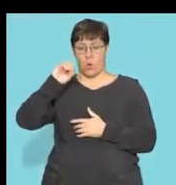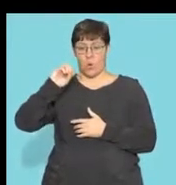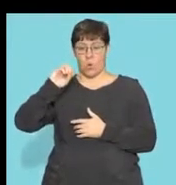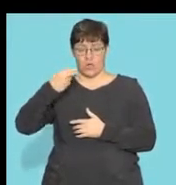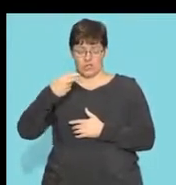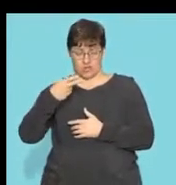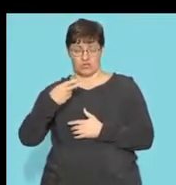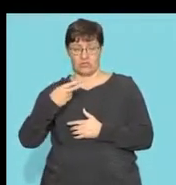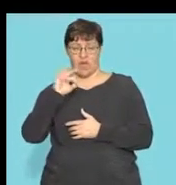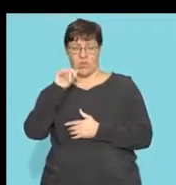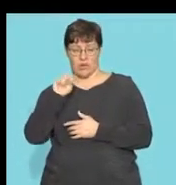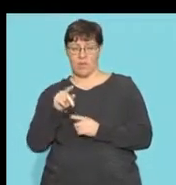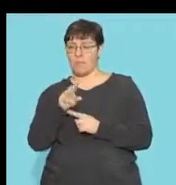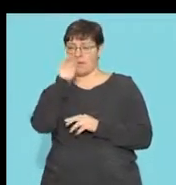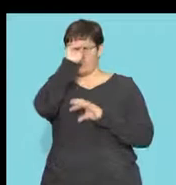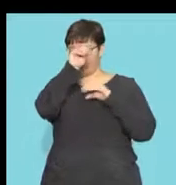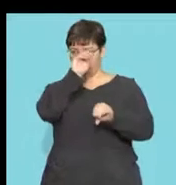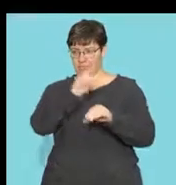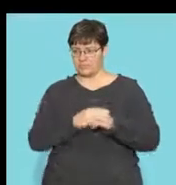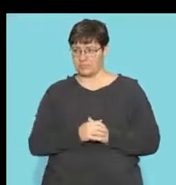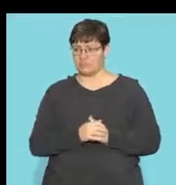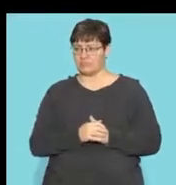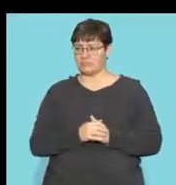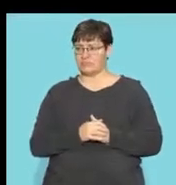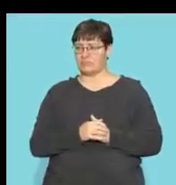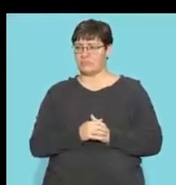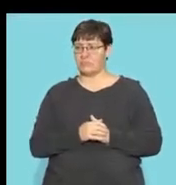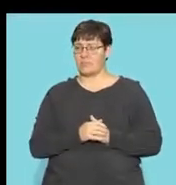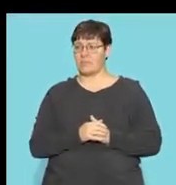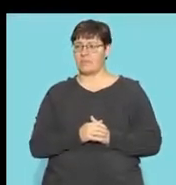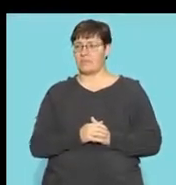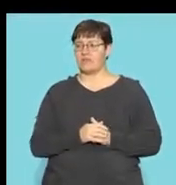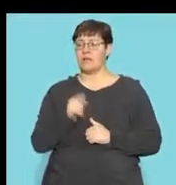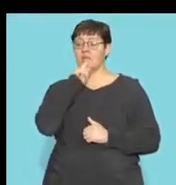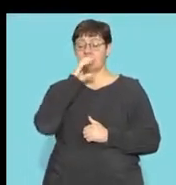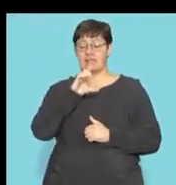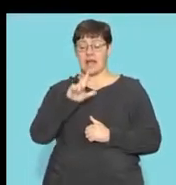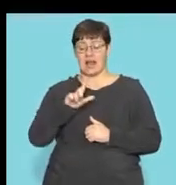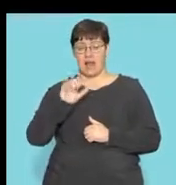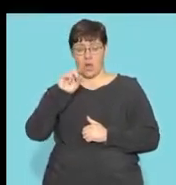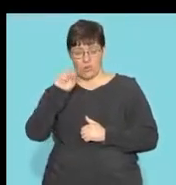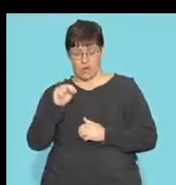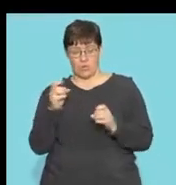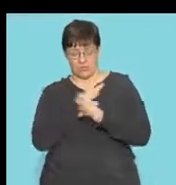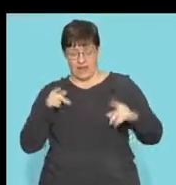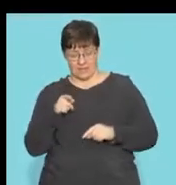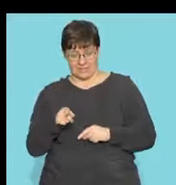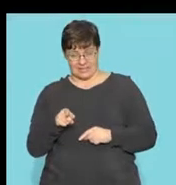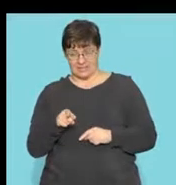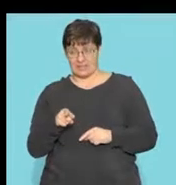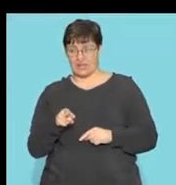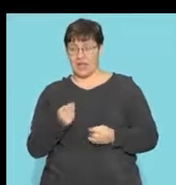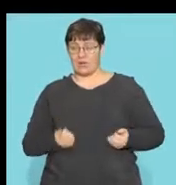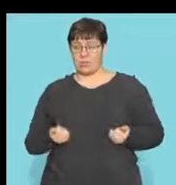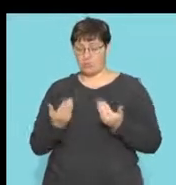two reactions and write them one below each other. In this case, the chloride ion is what we're going to start with, and